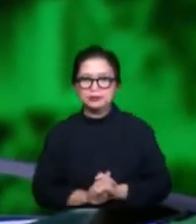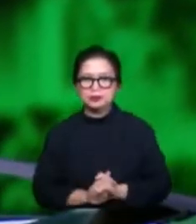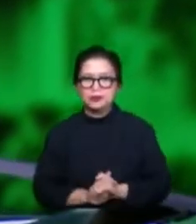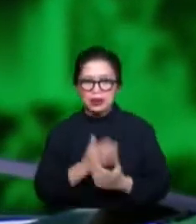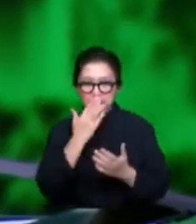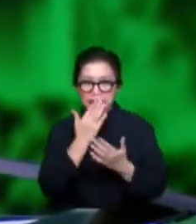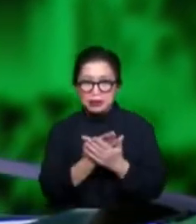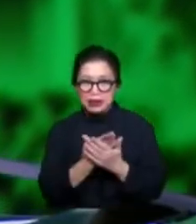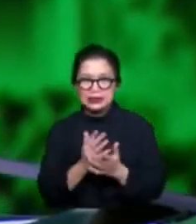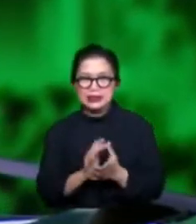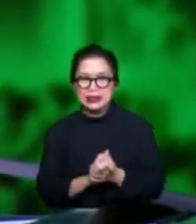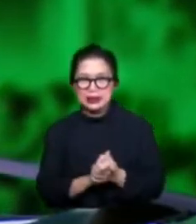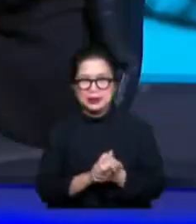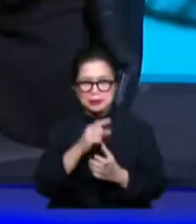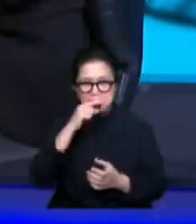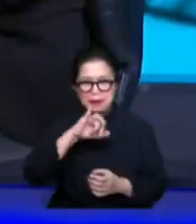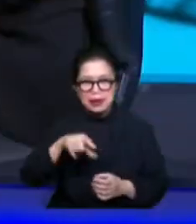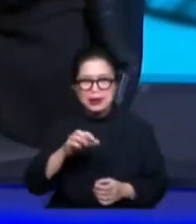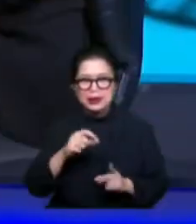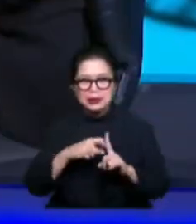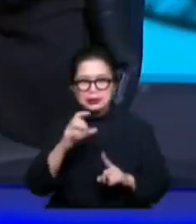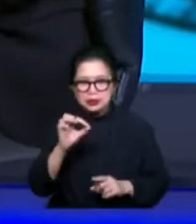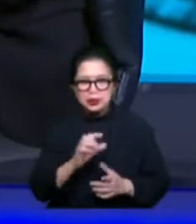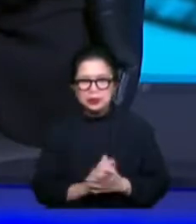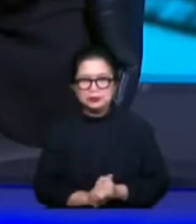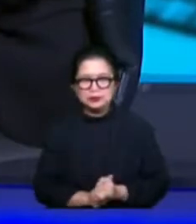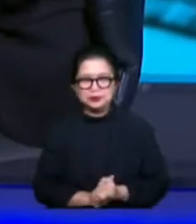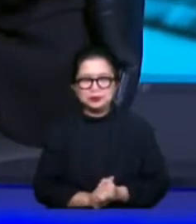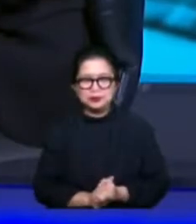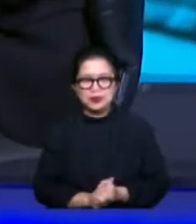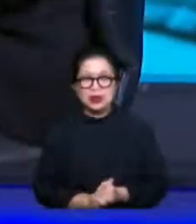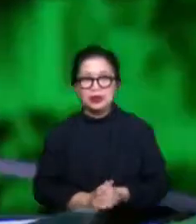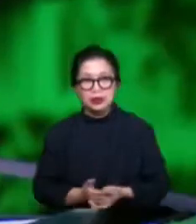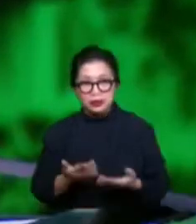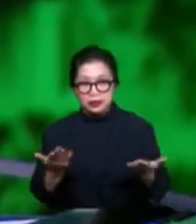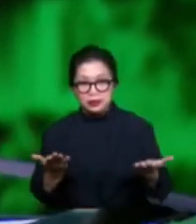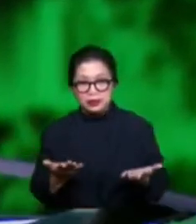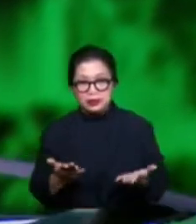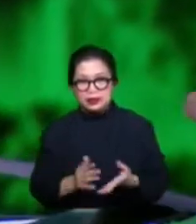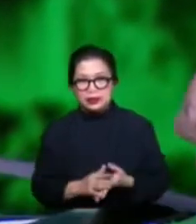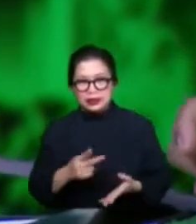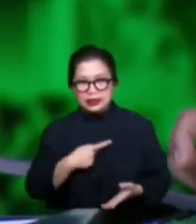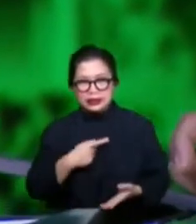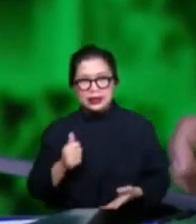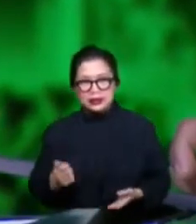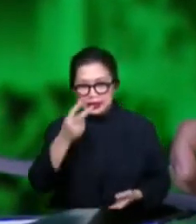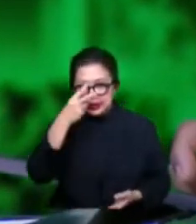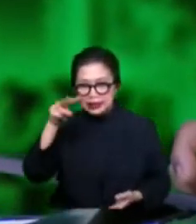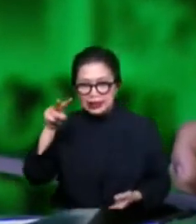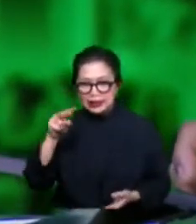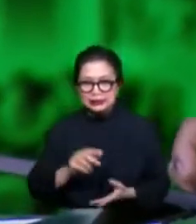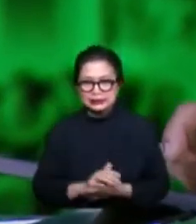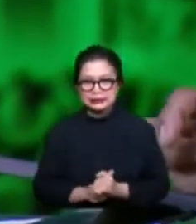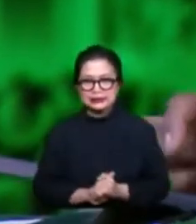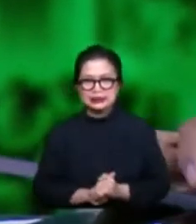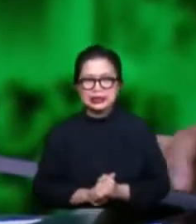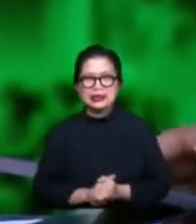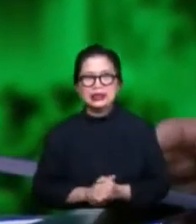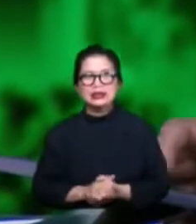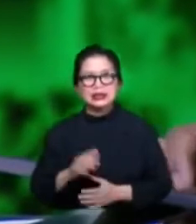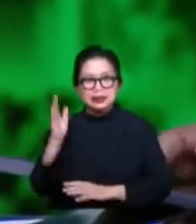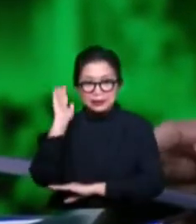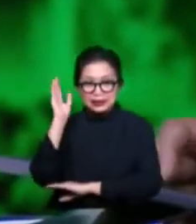your presentation. So, ladies and gentlemen, as we can see from Mr. Djoko's presentation, that the Jakarta